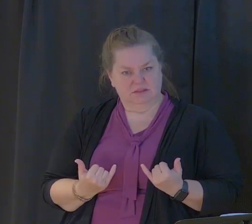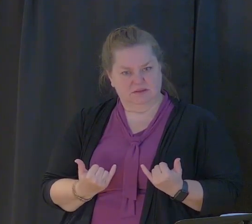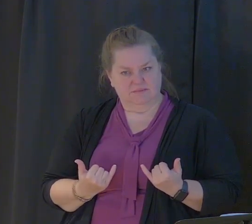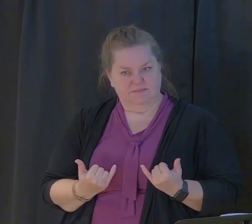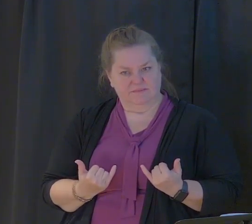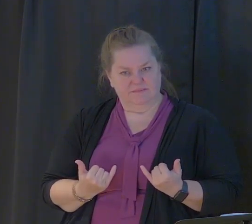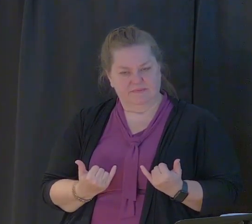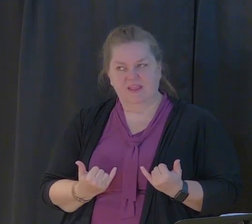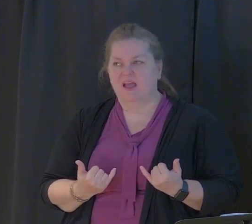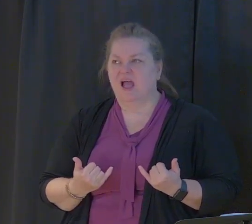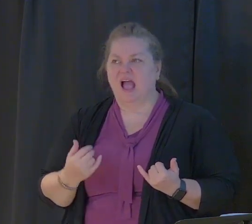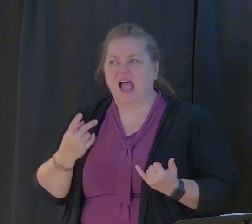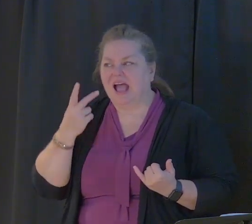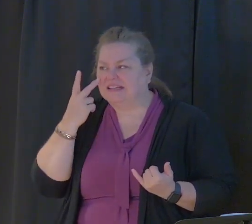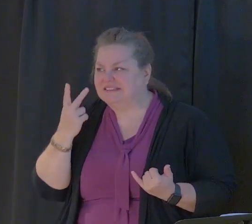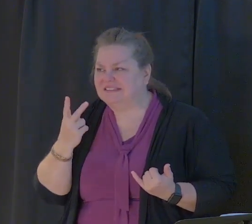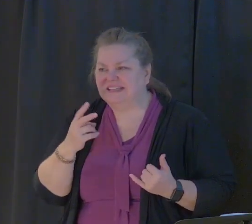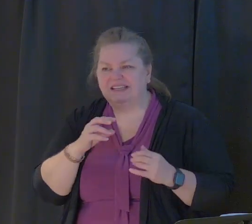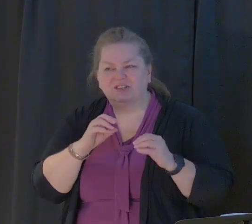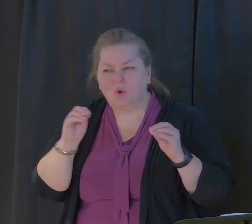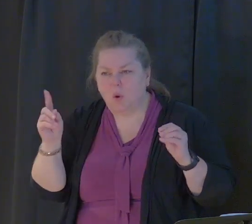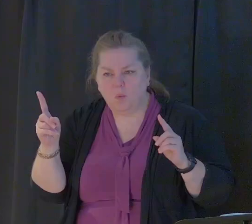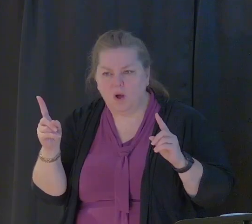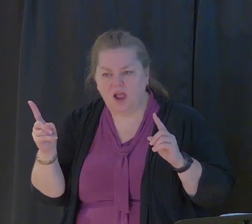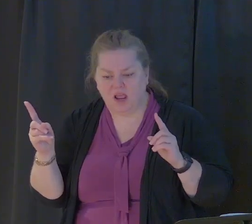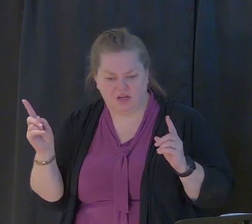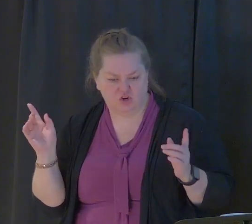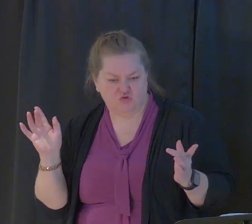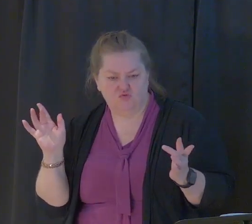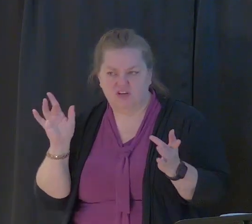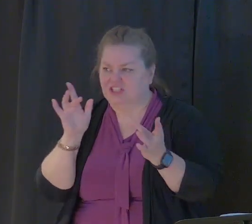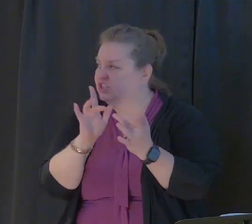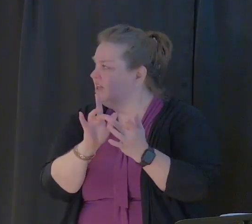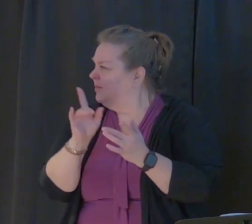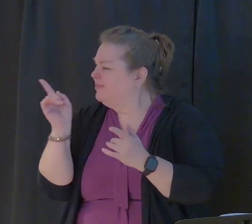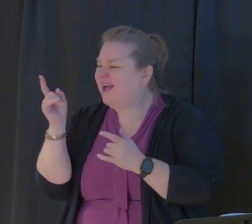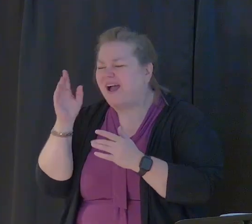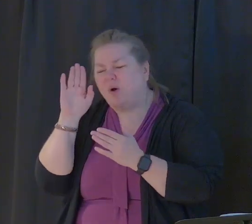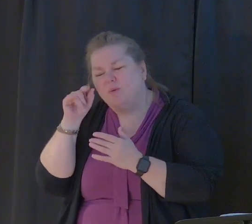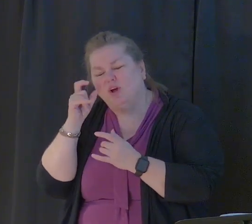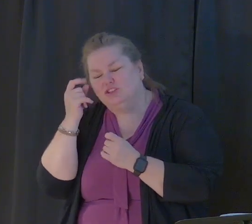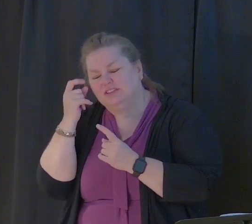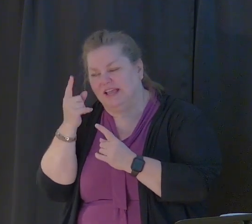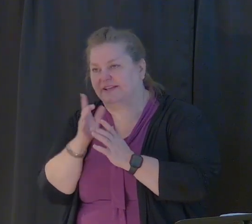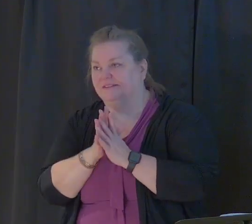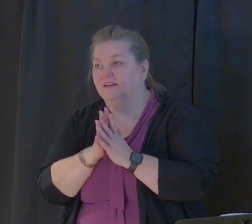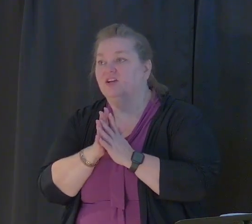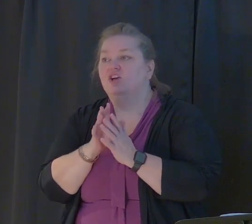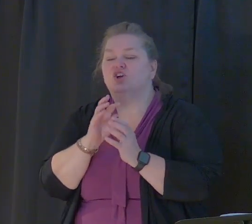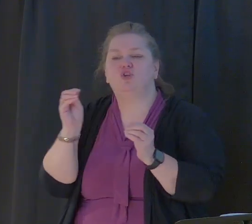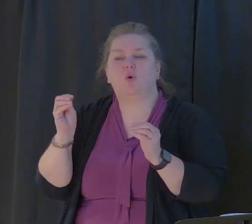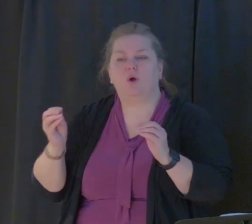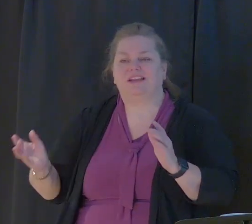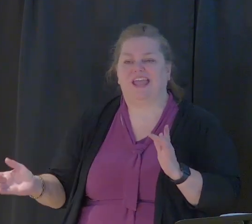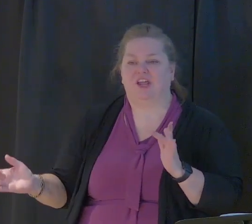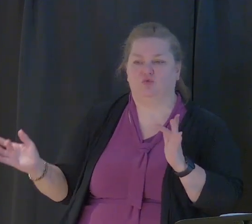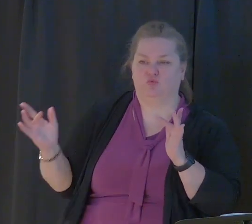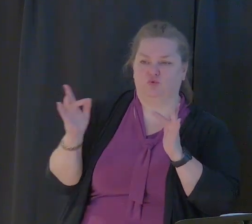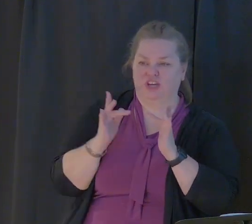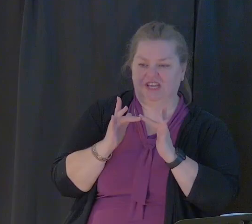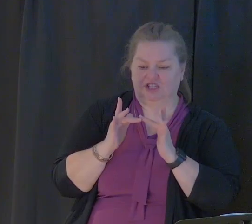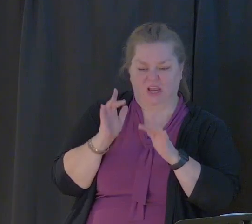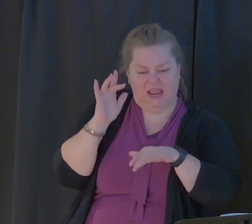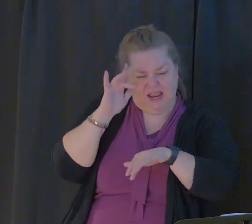Because I see nobody reaches out. I think you can understand what I'm going to say now. Nobody reaches out and